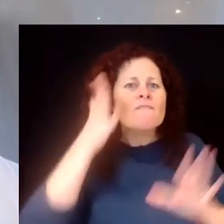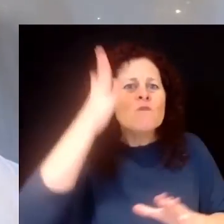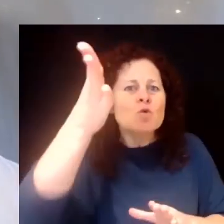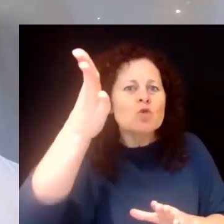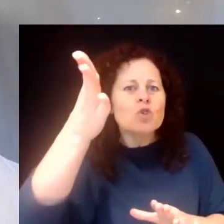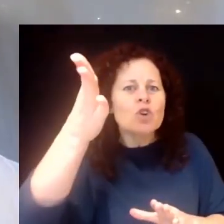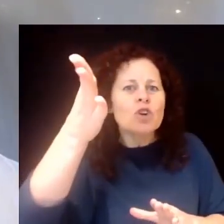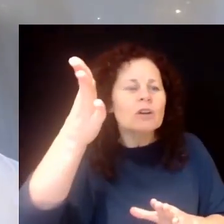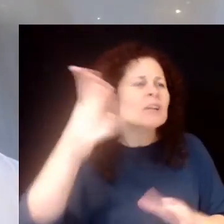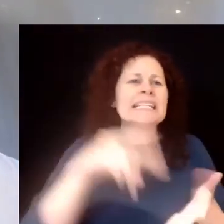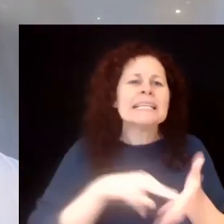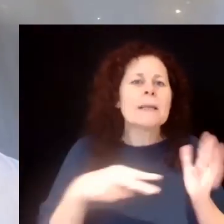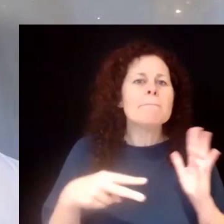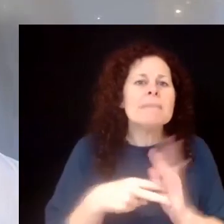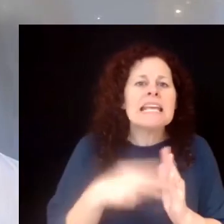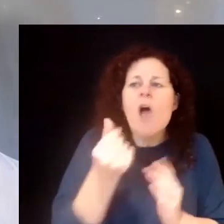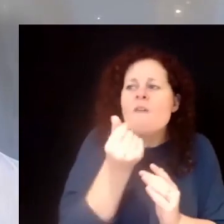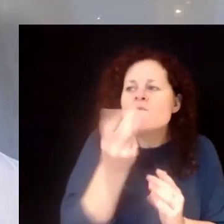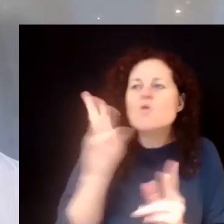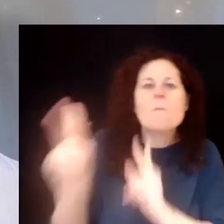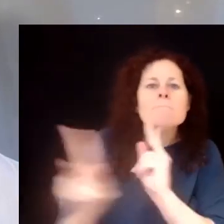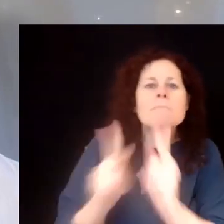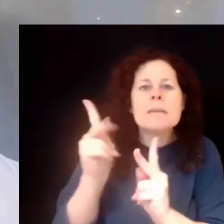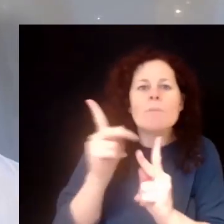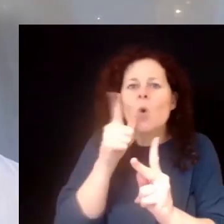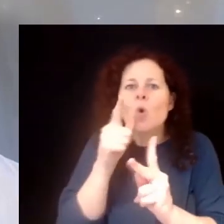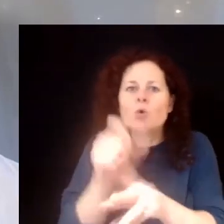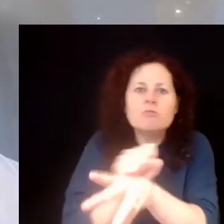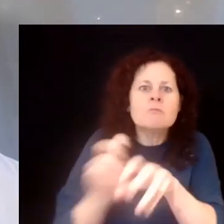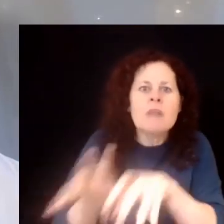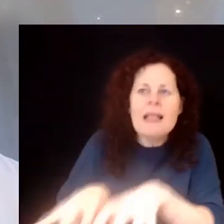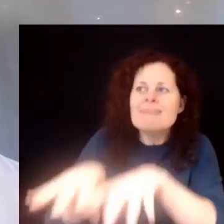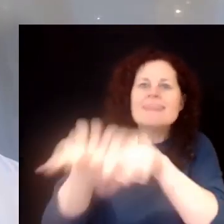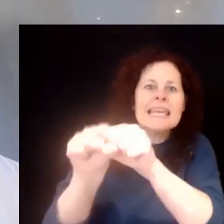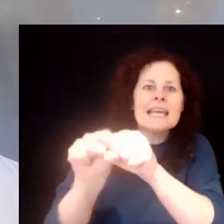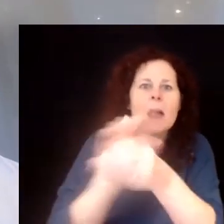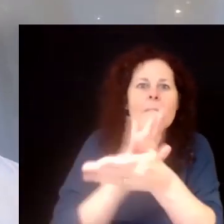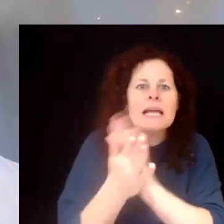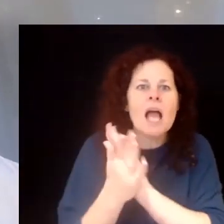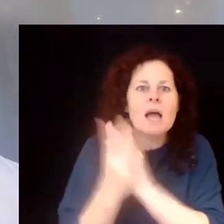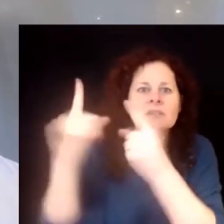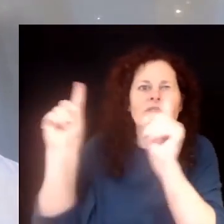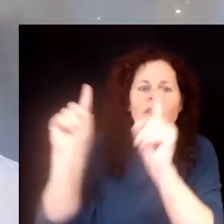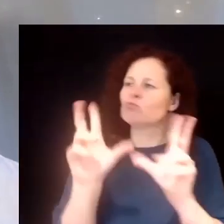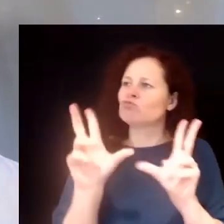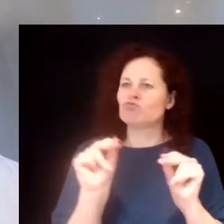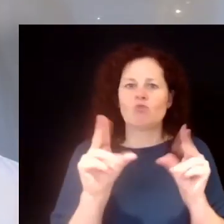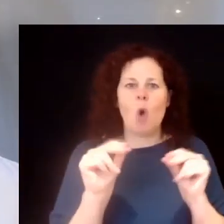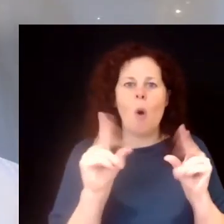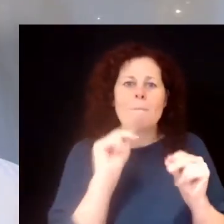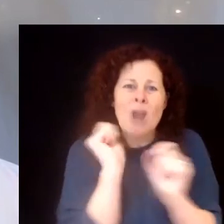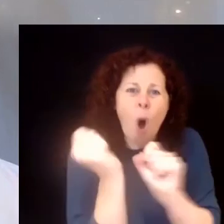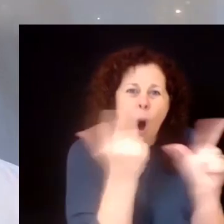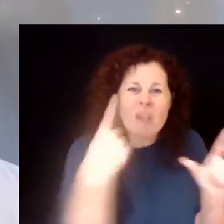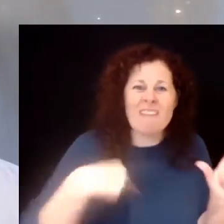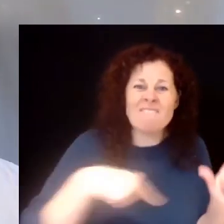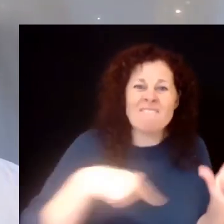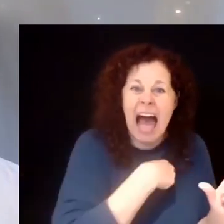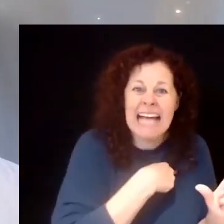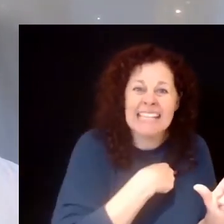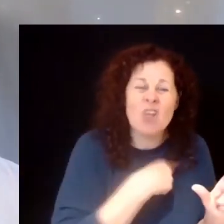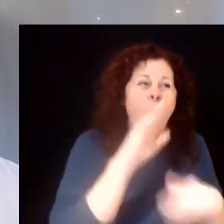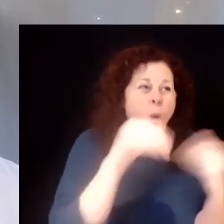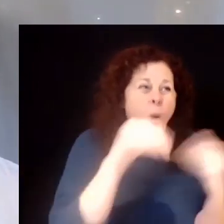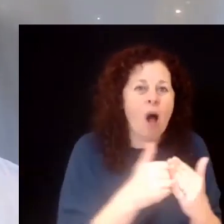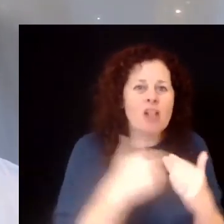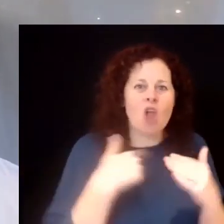of you. In this trying time, may we remind ourselves that a brighter future does not